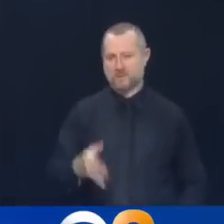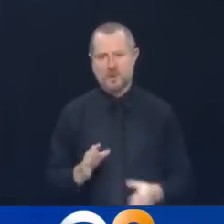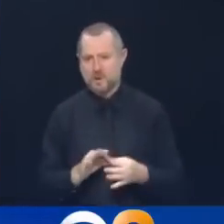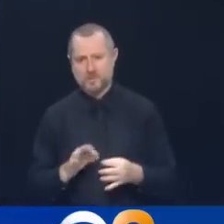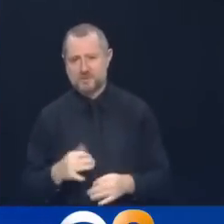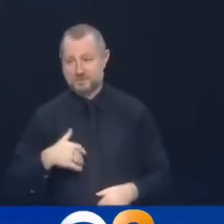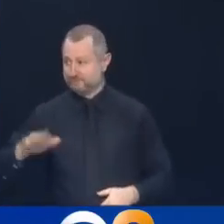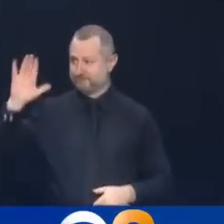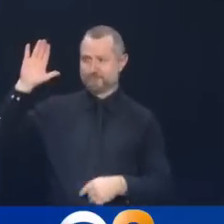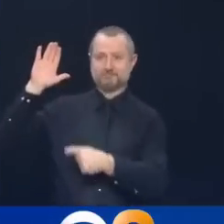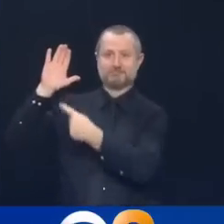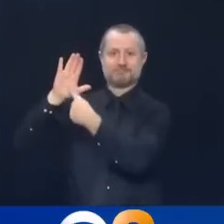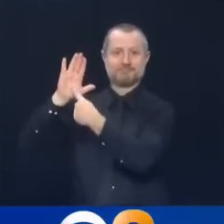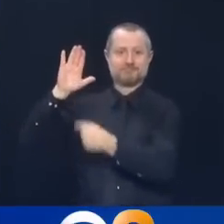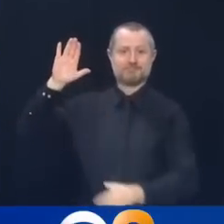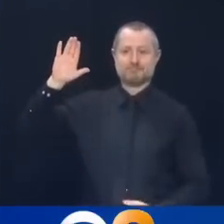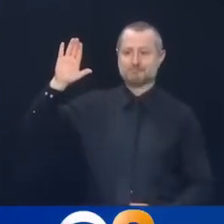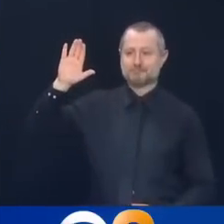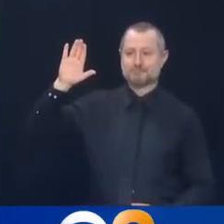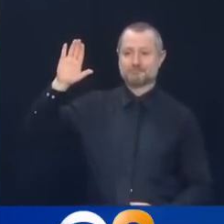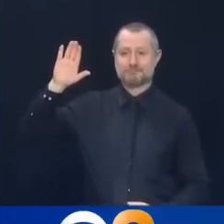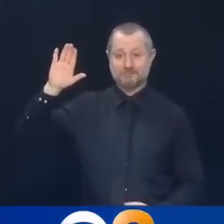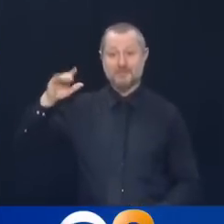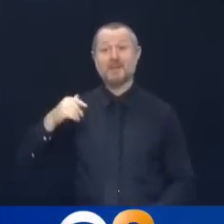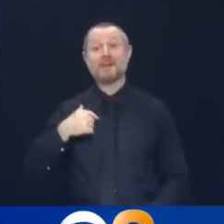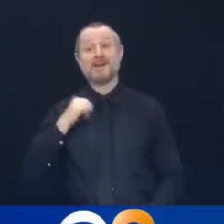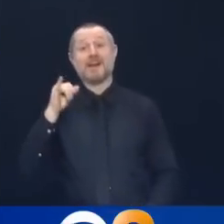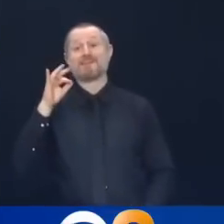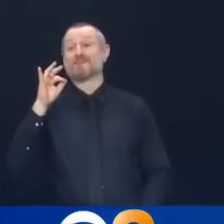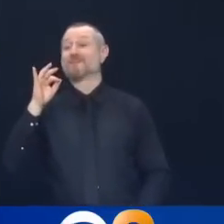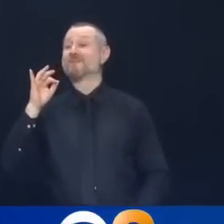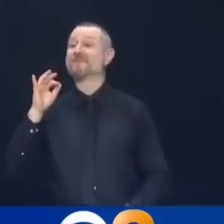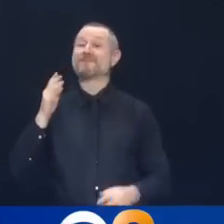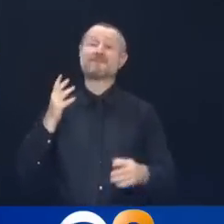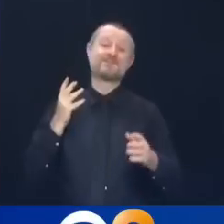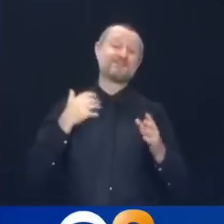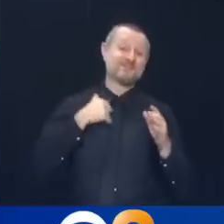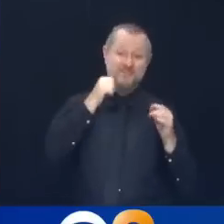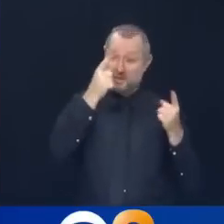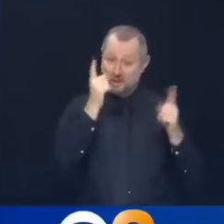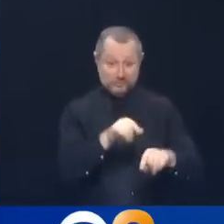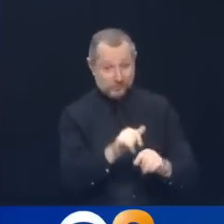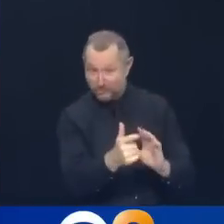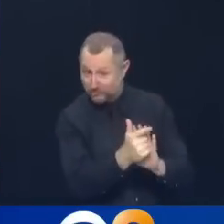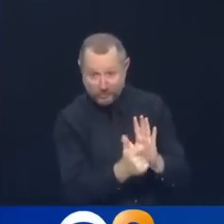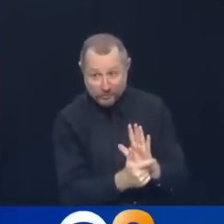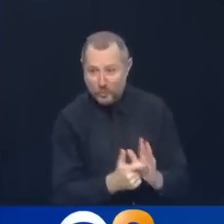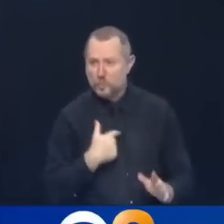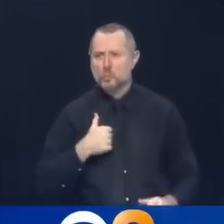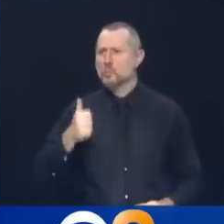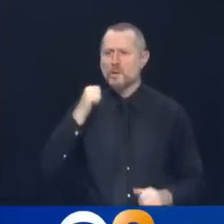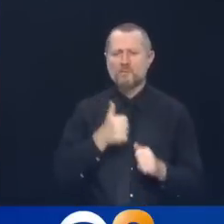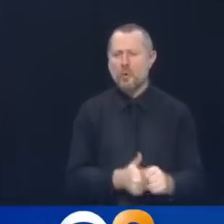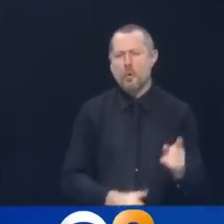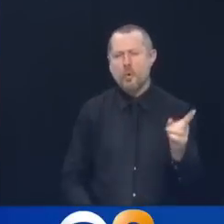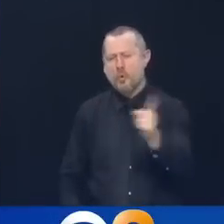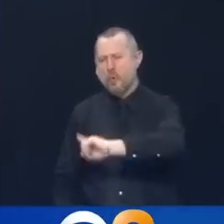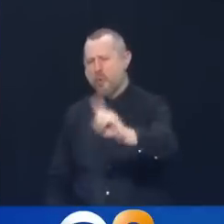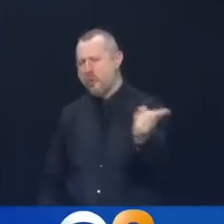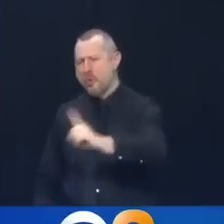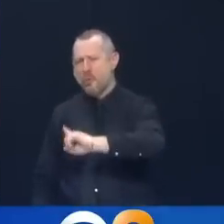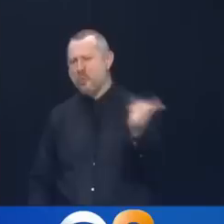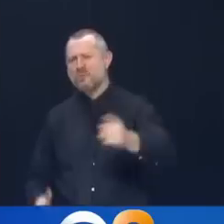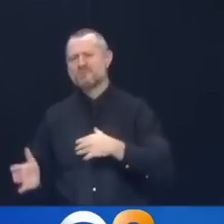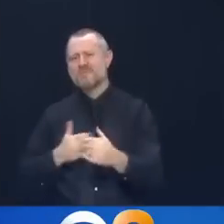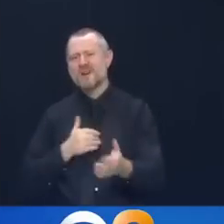If I don't agree with the law, then I'm not going to enforce that law. No, it doesn't matter what my opinion is. I'm a